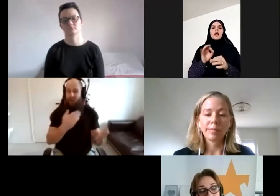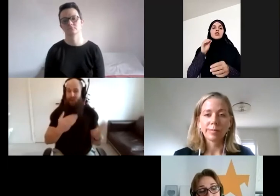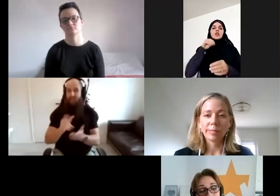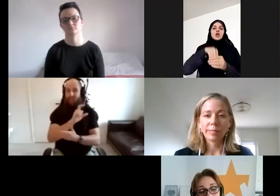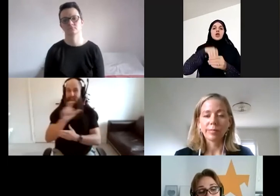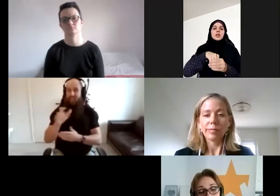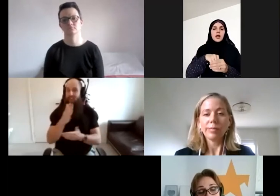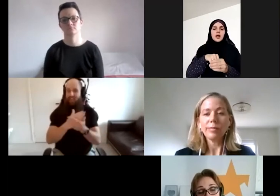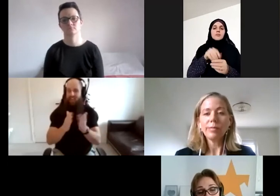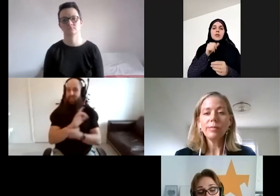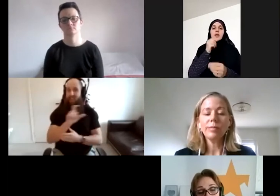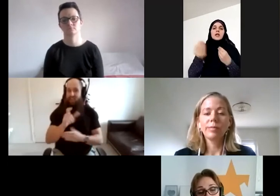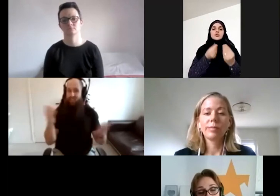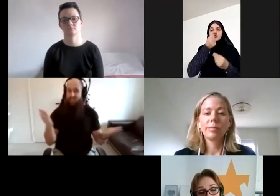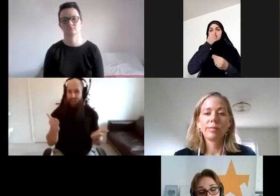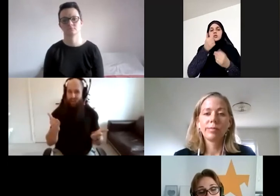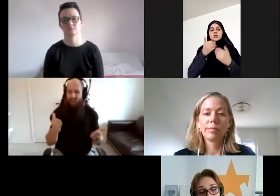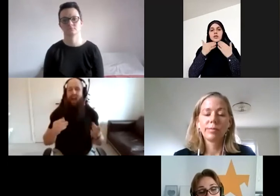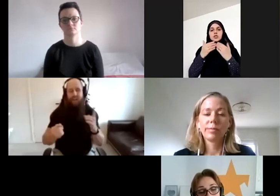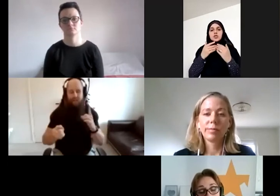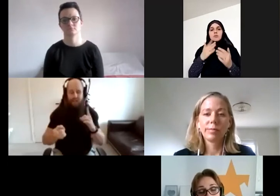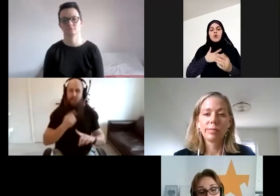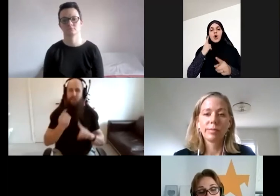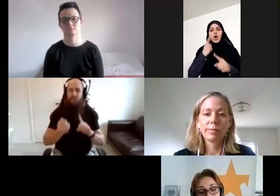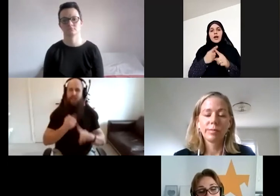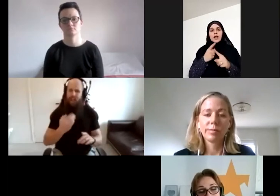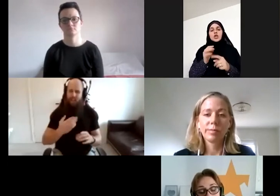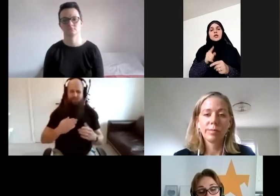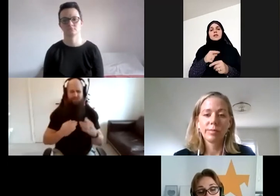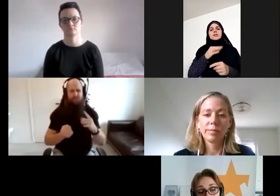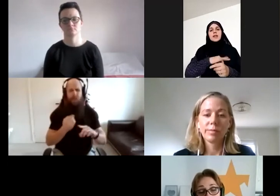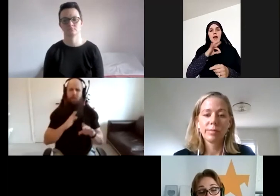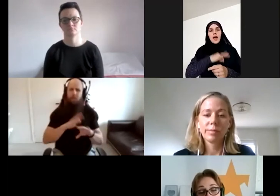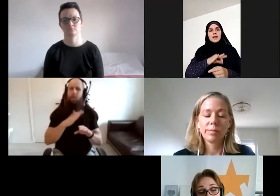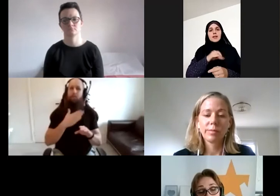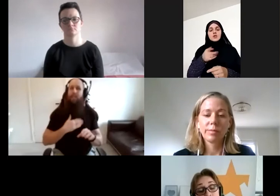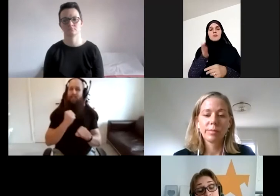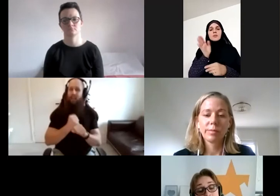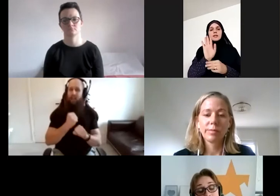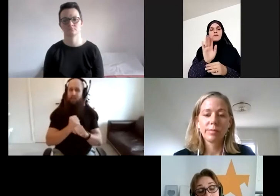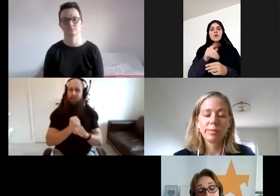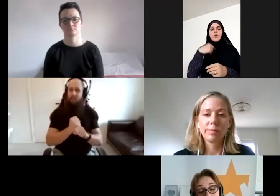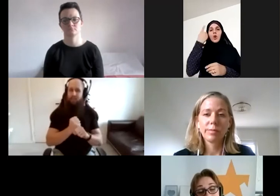to introduce the work of my right in Bosnia and Herzegovina in order to